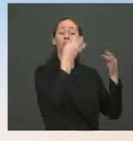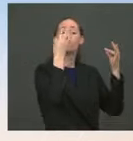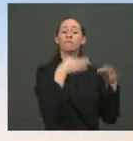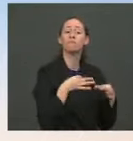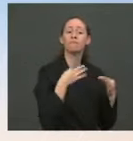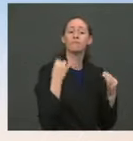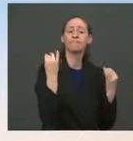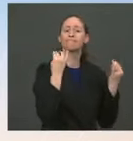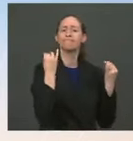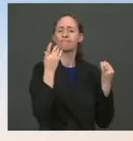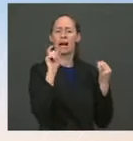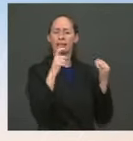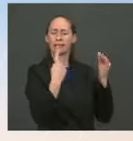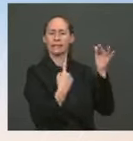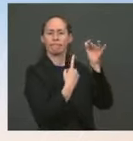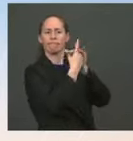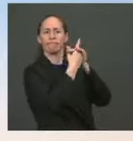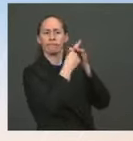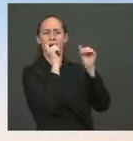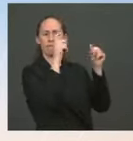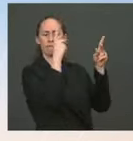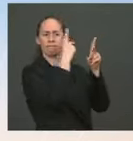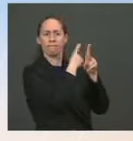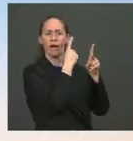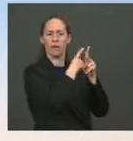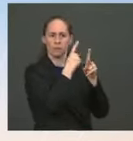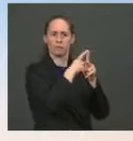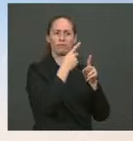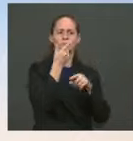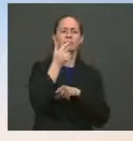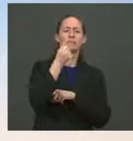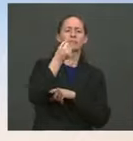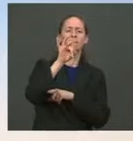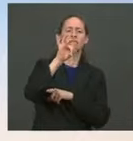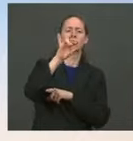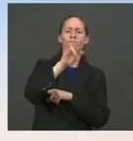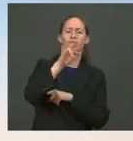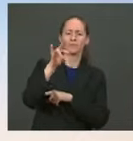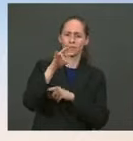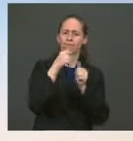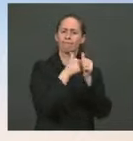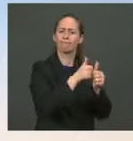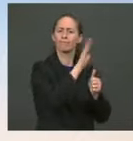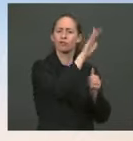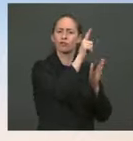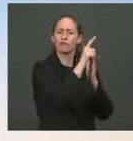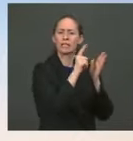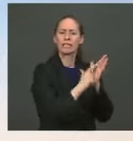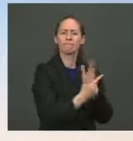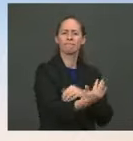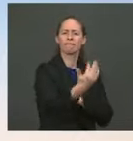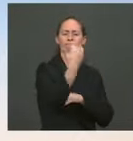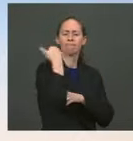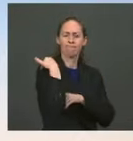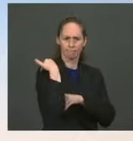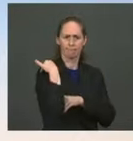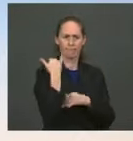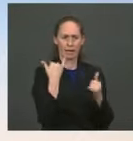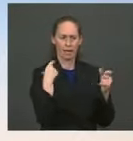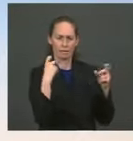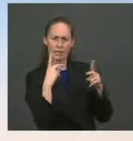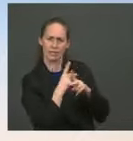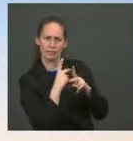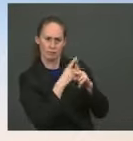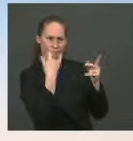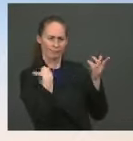the 1977 Transit Pipelines Treaty on the current pipeline. We expect that both the U.S. and Canada will engage constructively